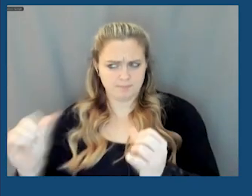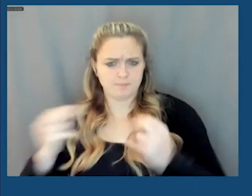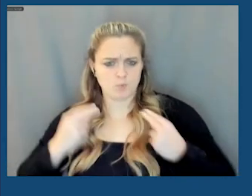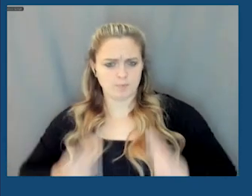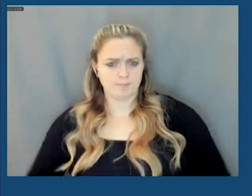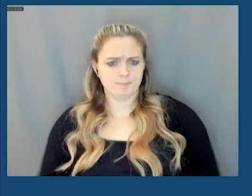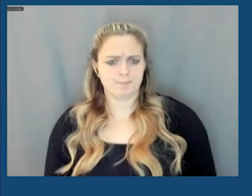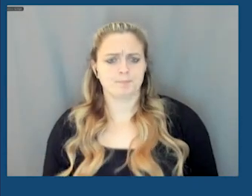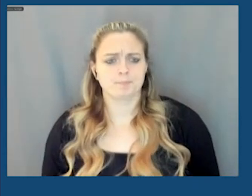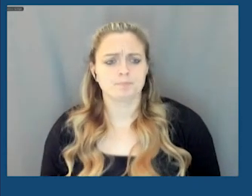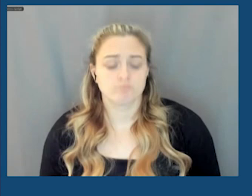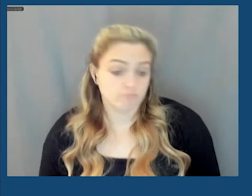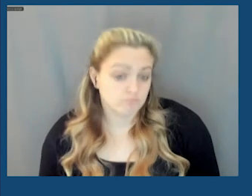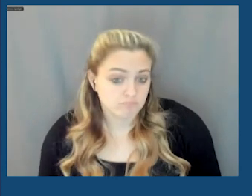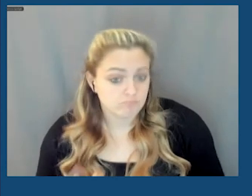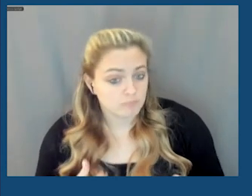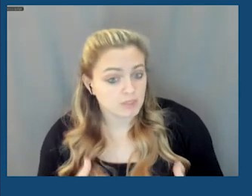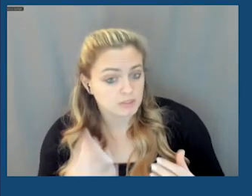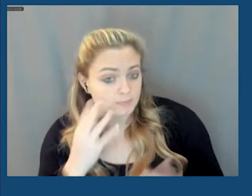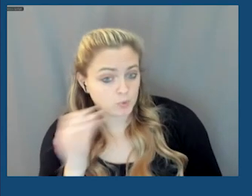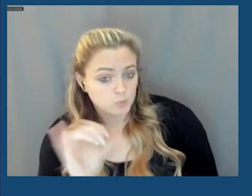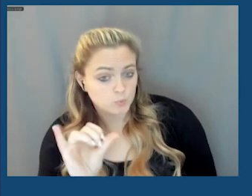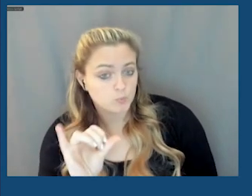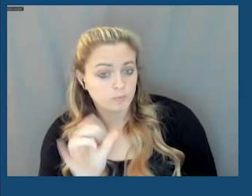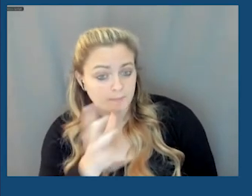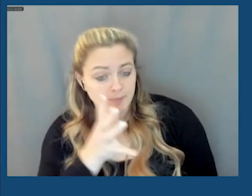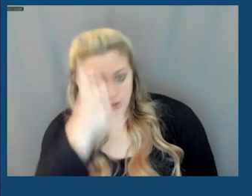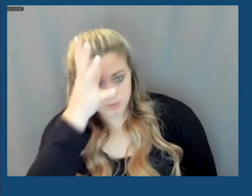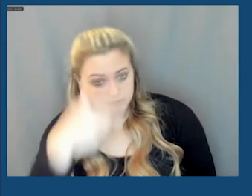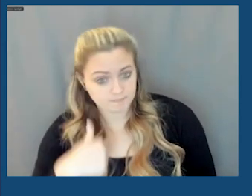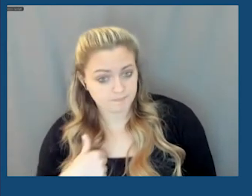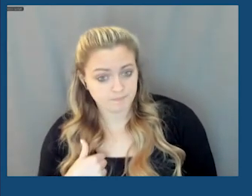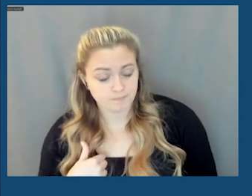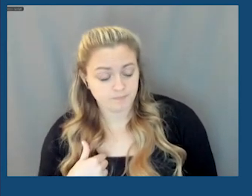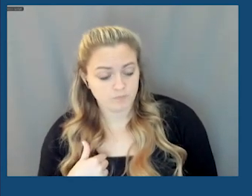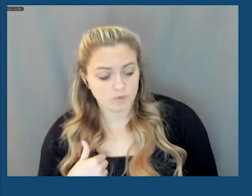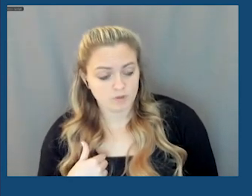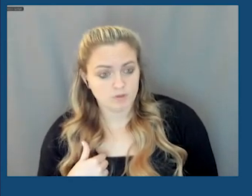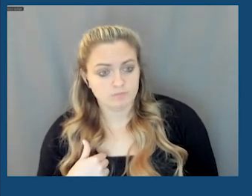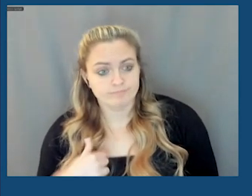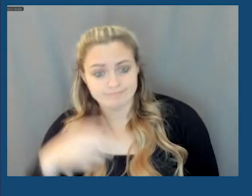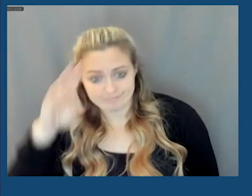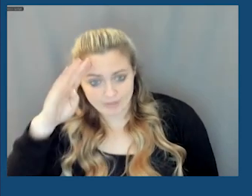same experience. My parents, Irish Catholic